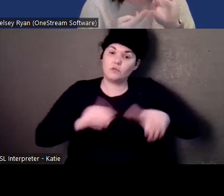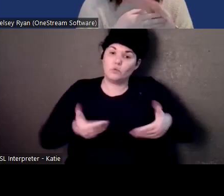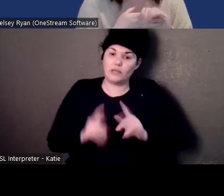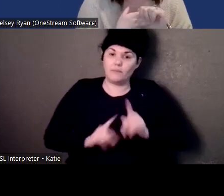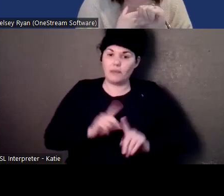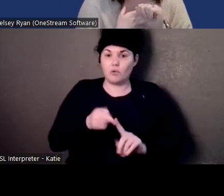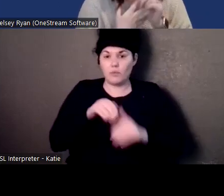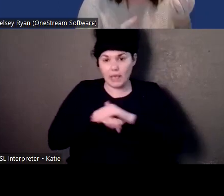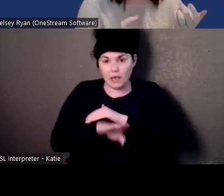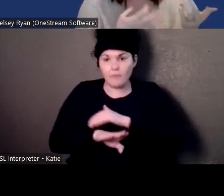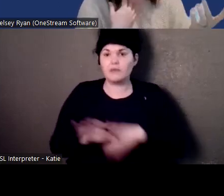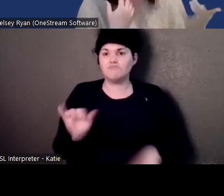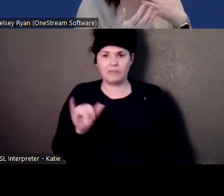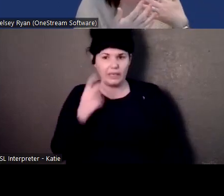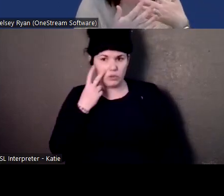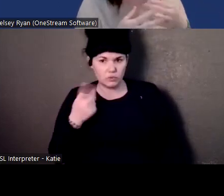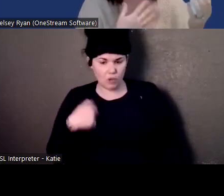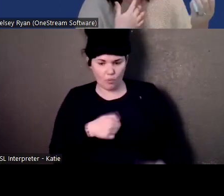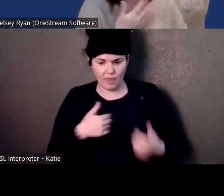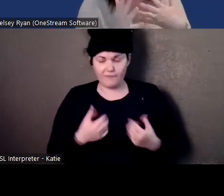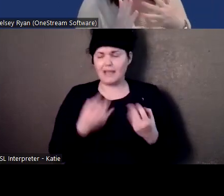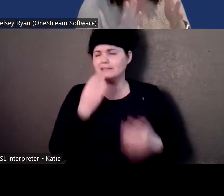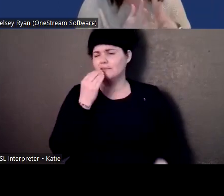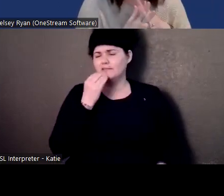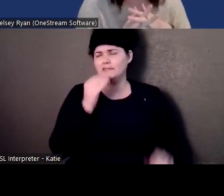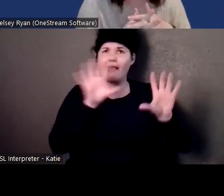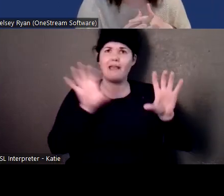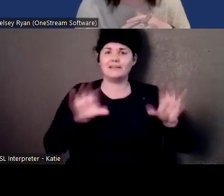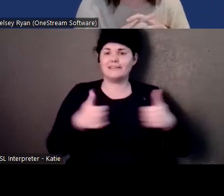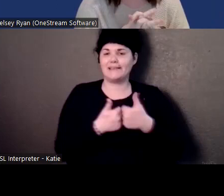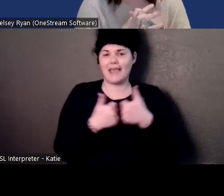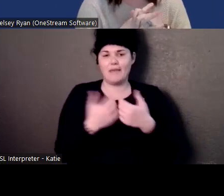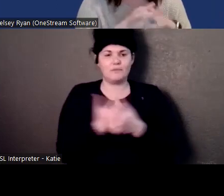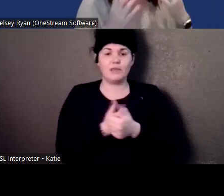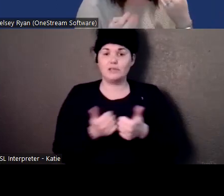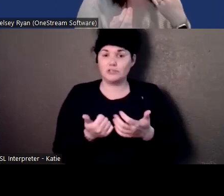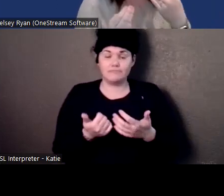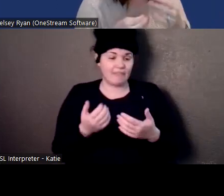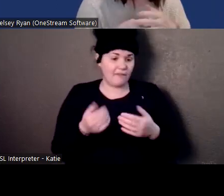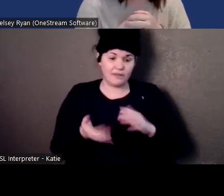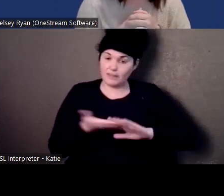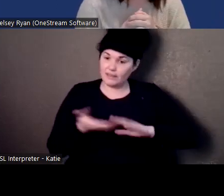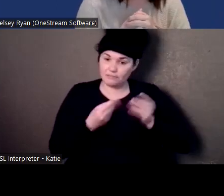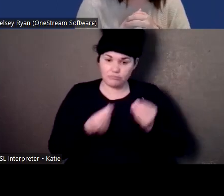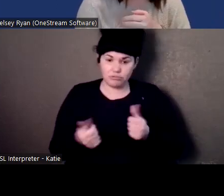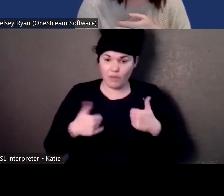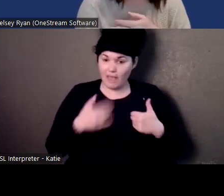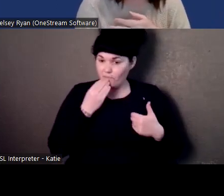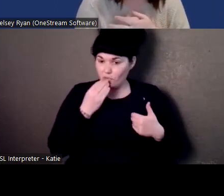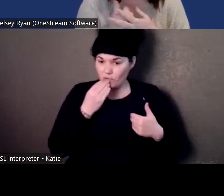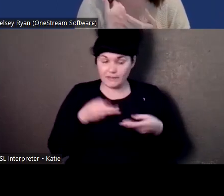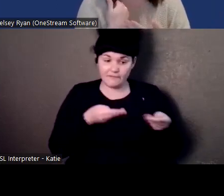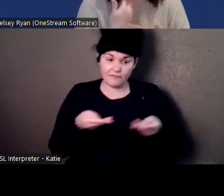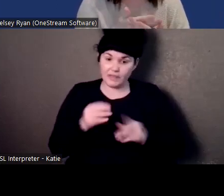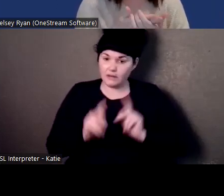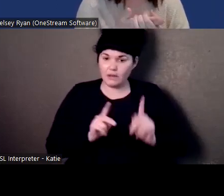in. As you saw, we have lots of snacks, lots of games, making sure that's all up and running, that we've got food to feed folks. And one of the nice